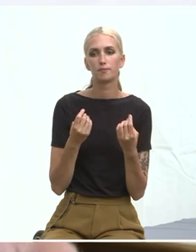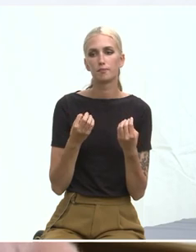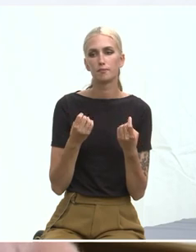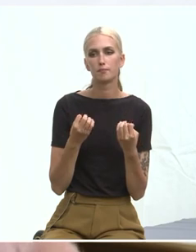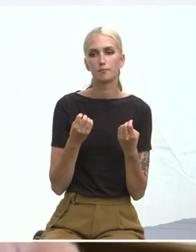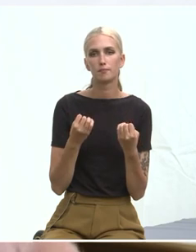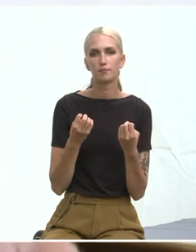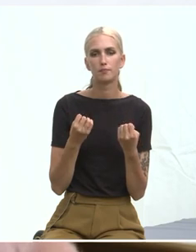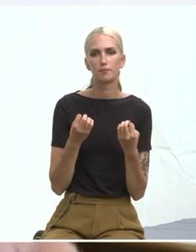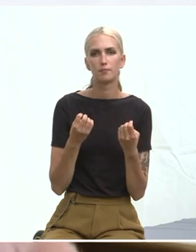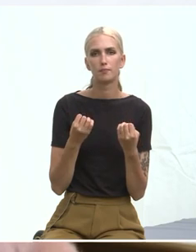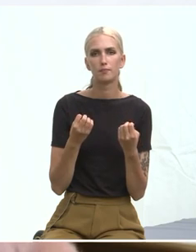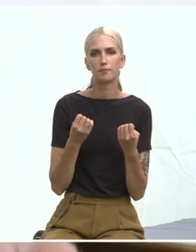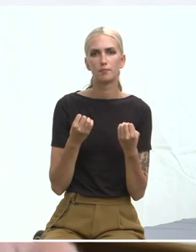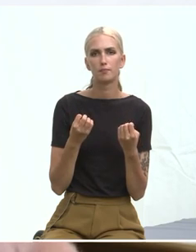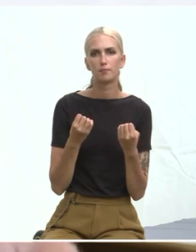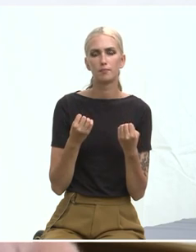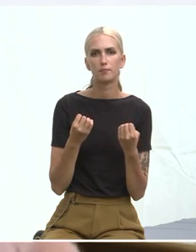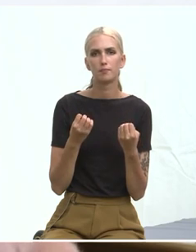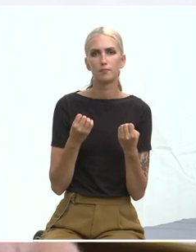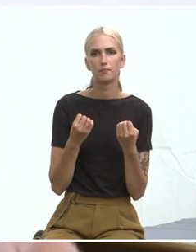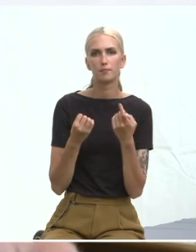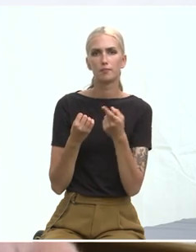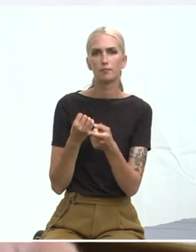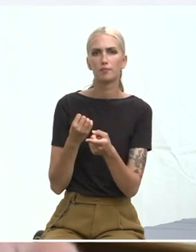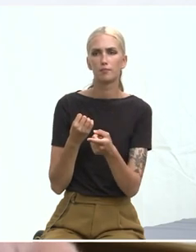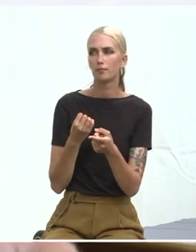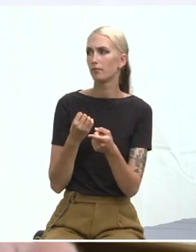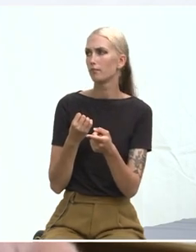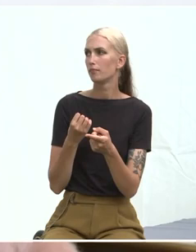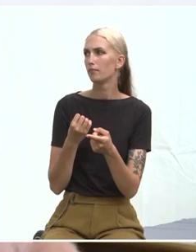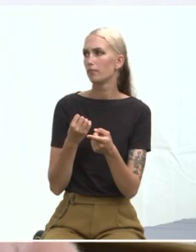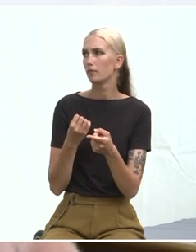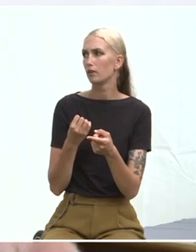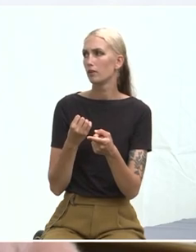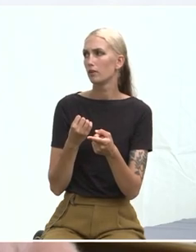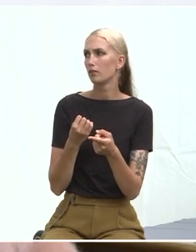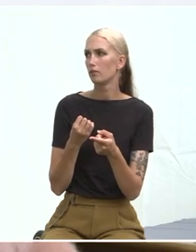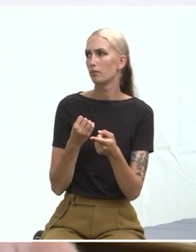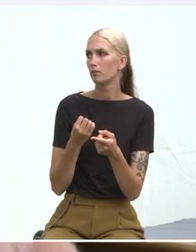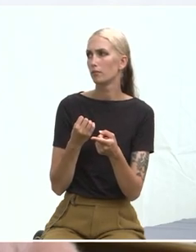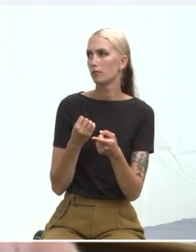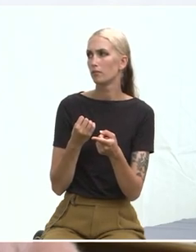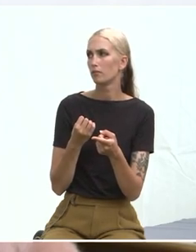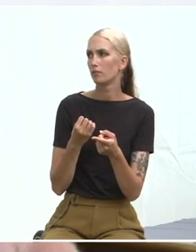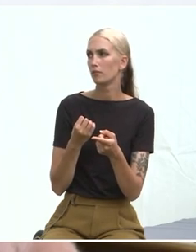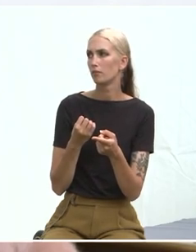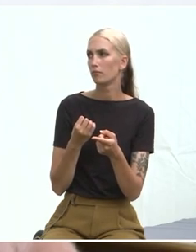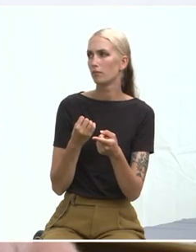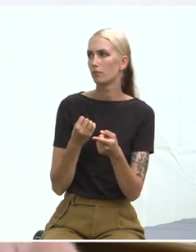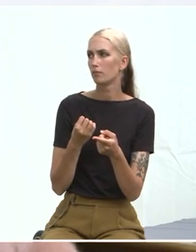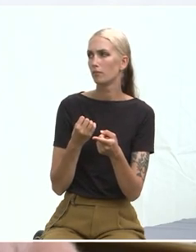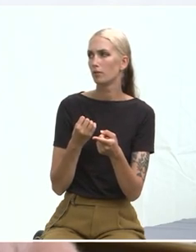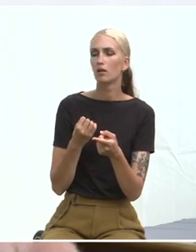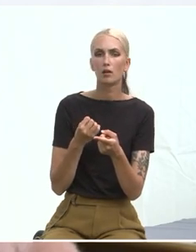their time there, and those will break off. It's a ridiculous amount of heartbreak that the conscripts have. And that